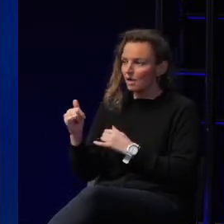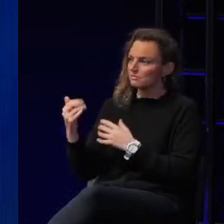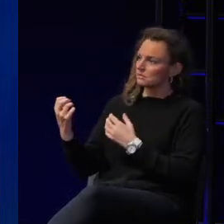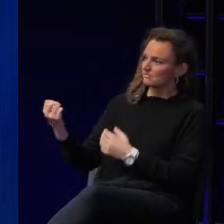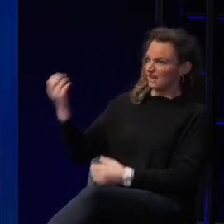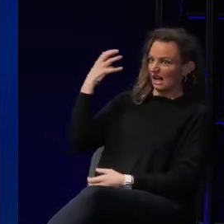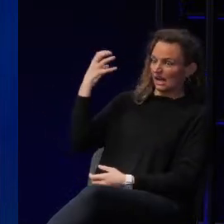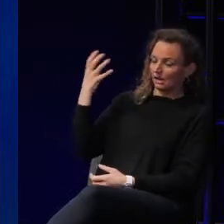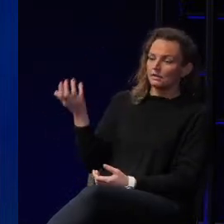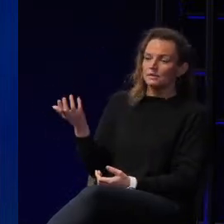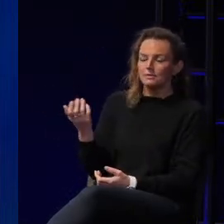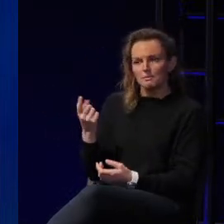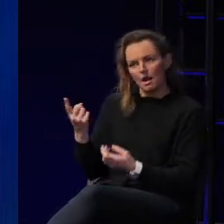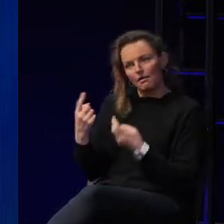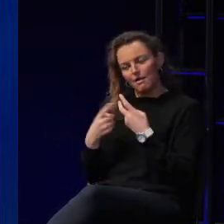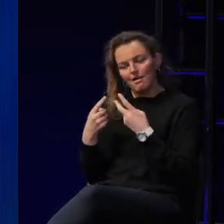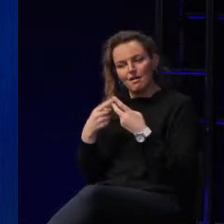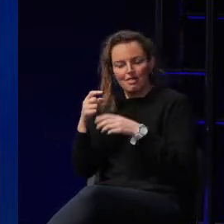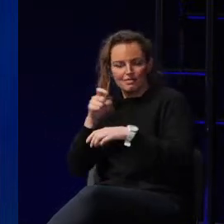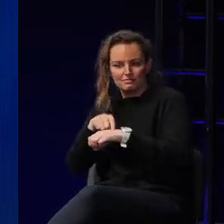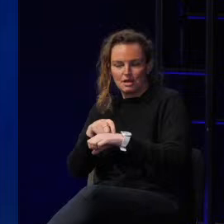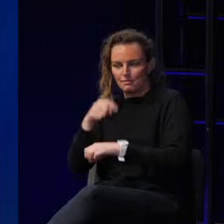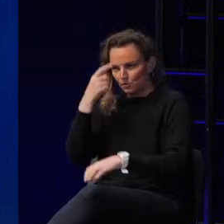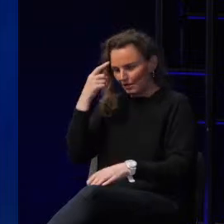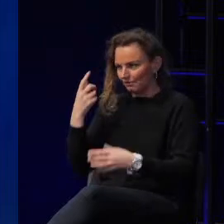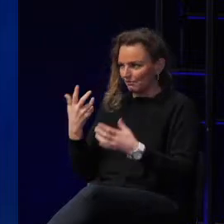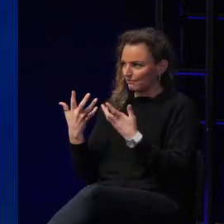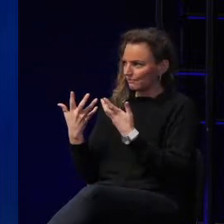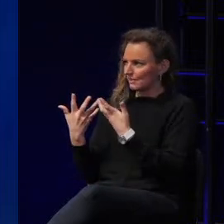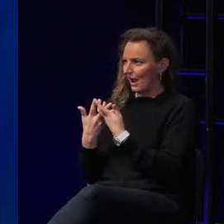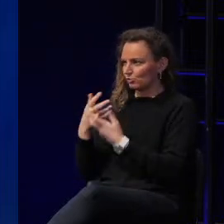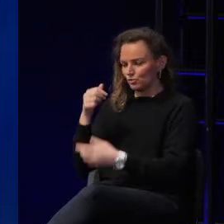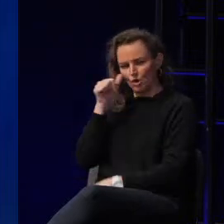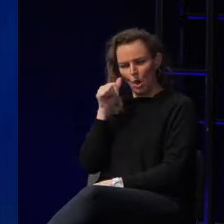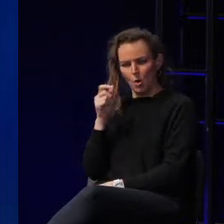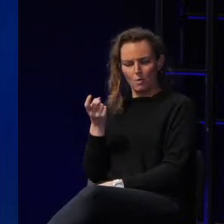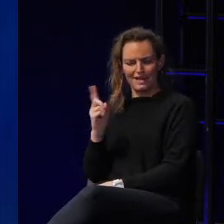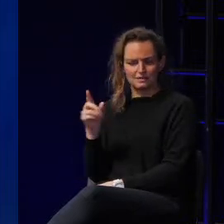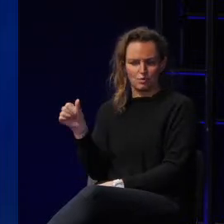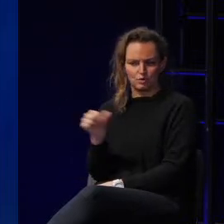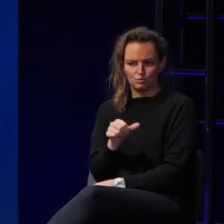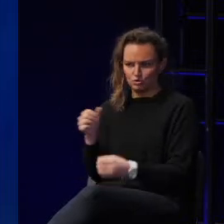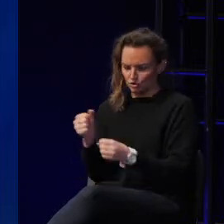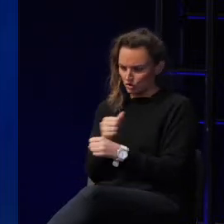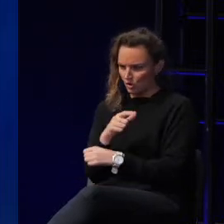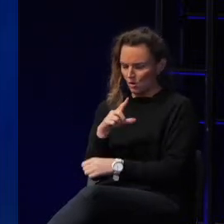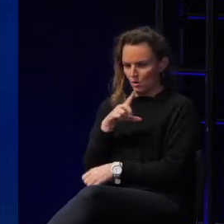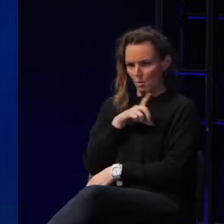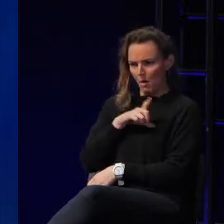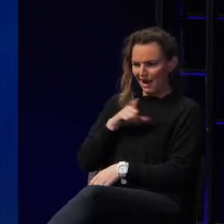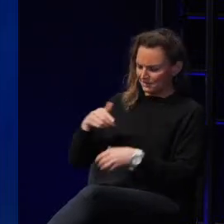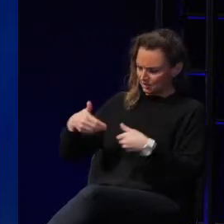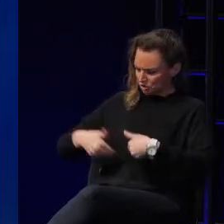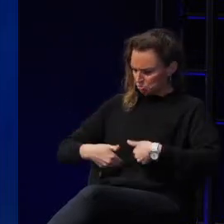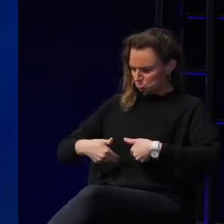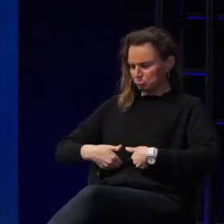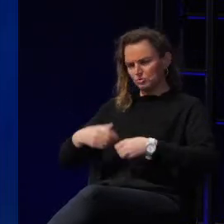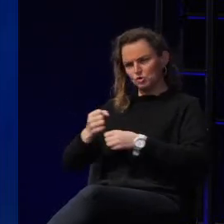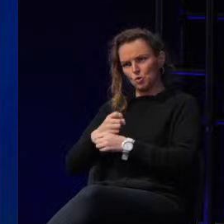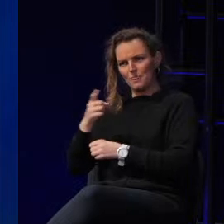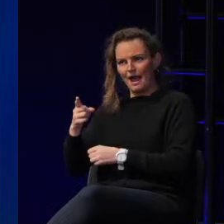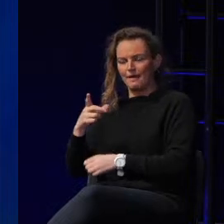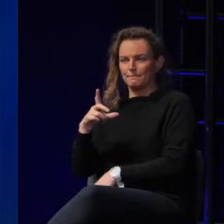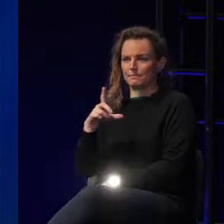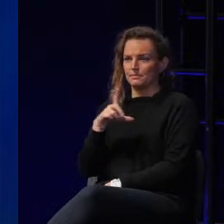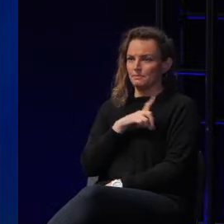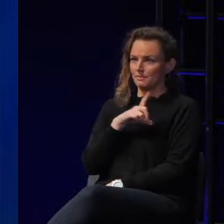But other times you say, how did you manage to know that that's what you should do as well? You know, why did you do that? You're saying you've done